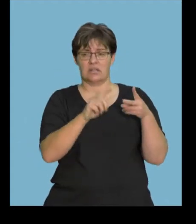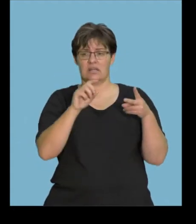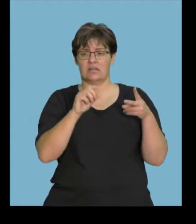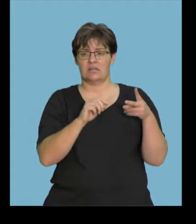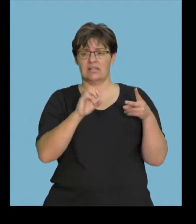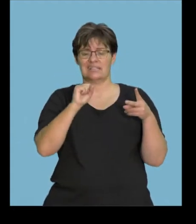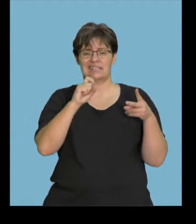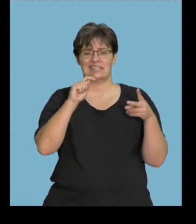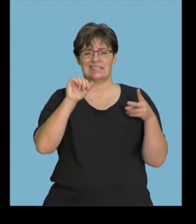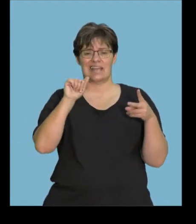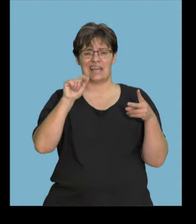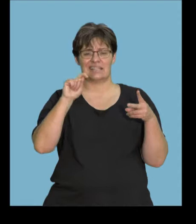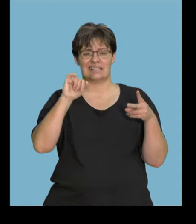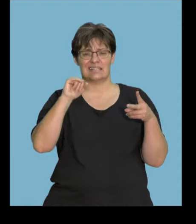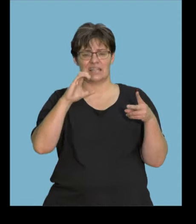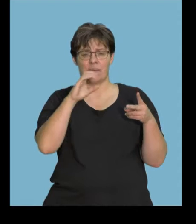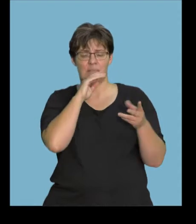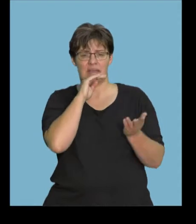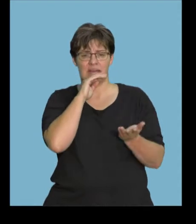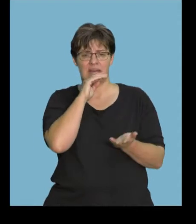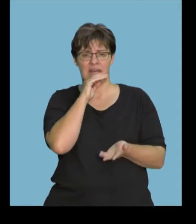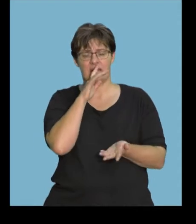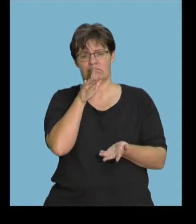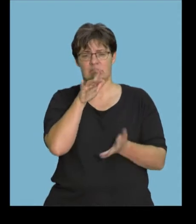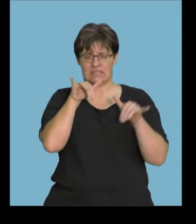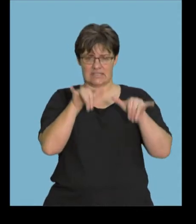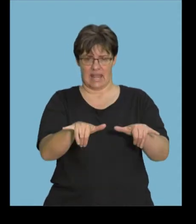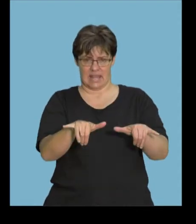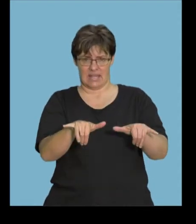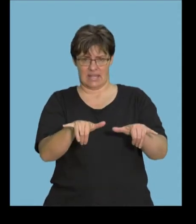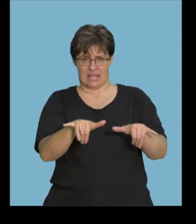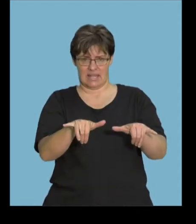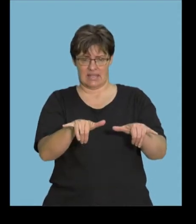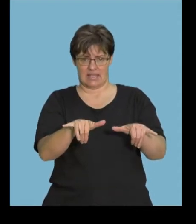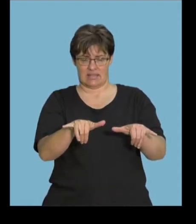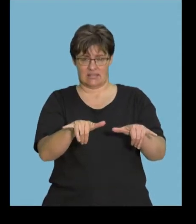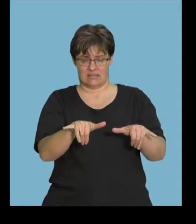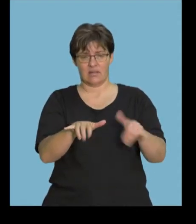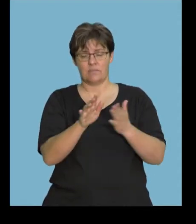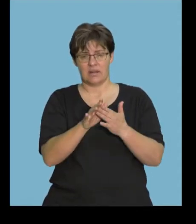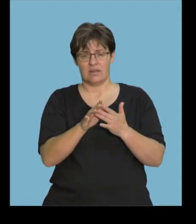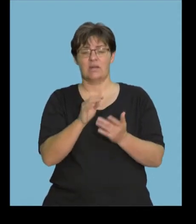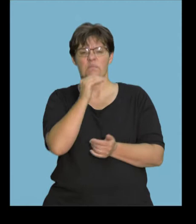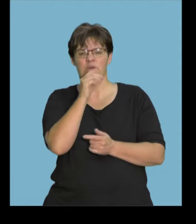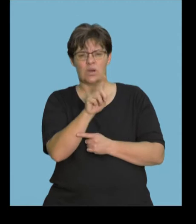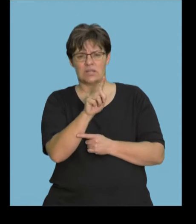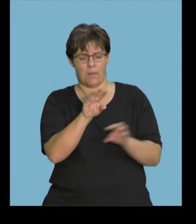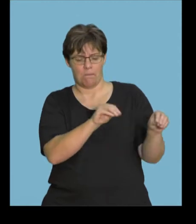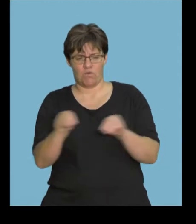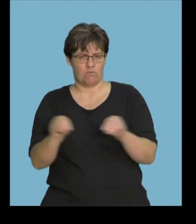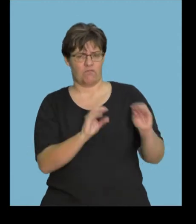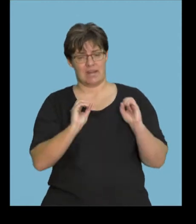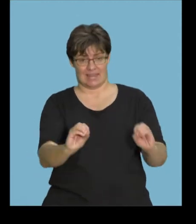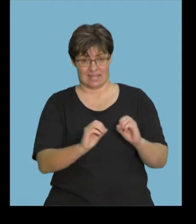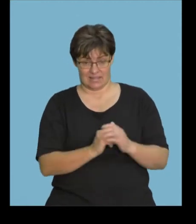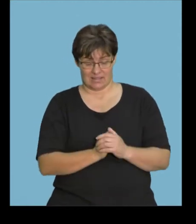that this charge is stationary, okay? So these are stationary charges. Stationary meaning not